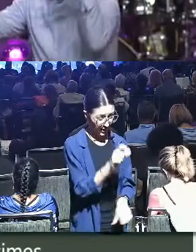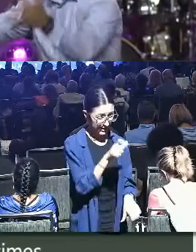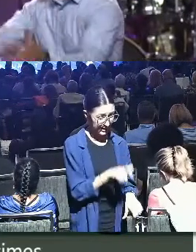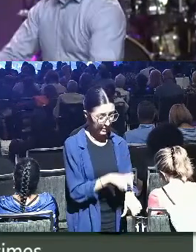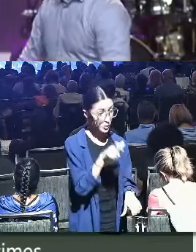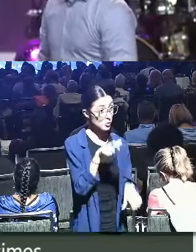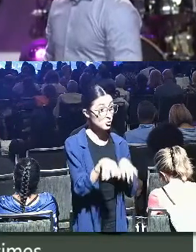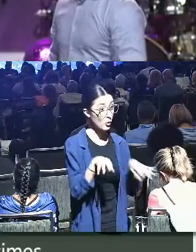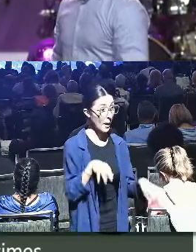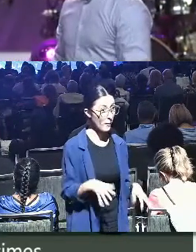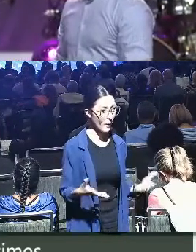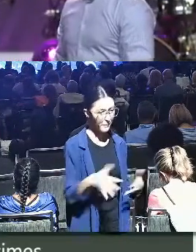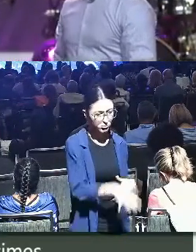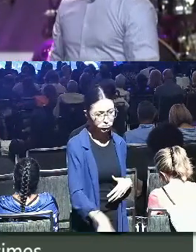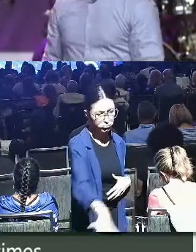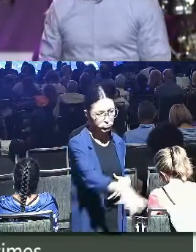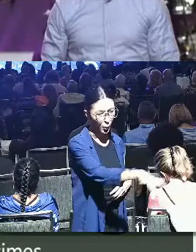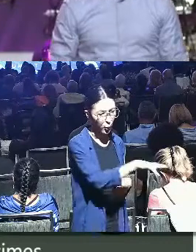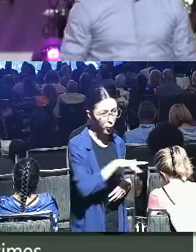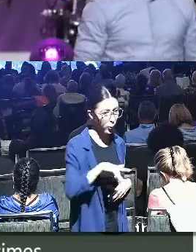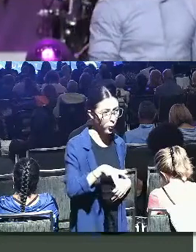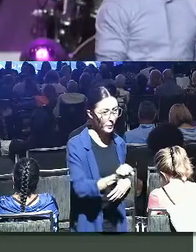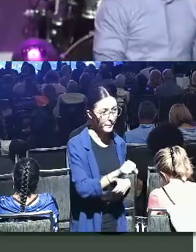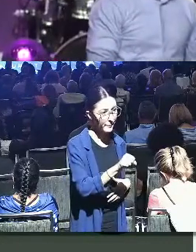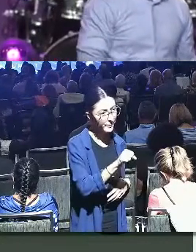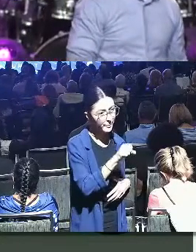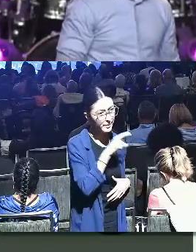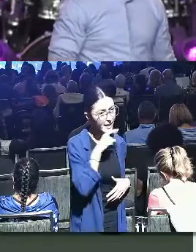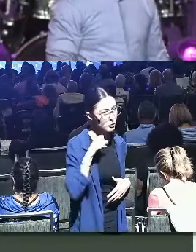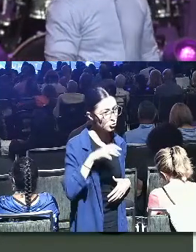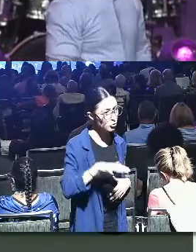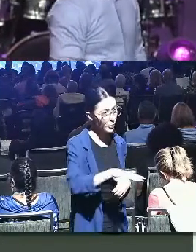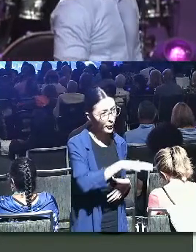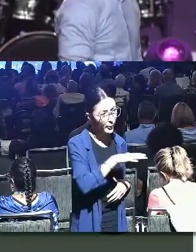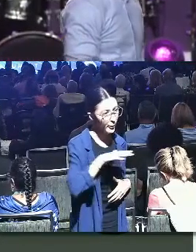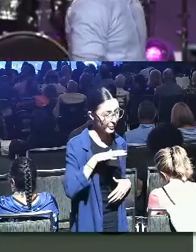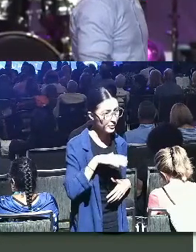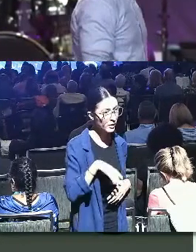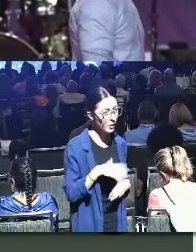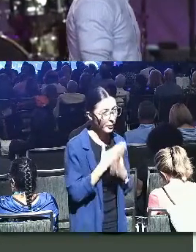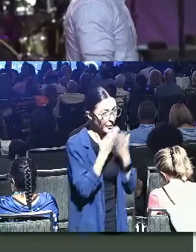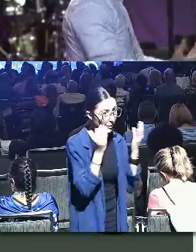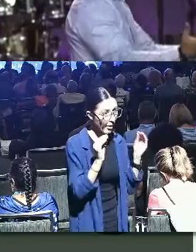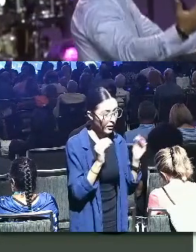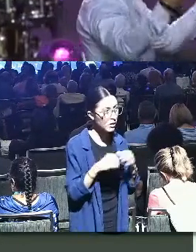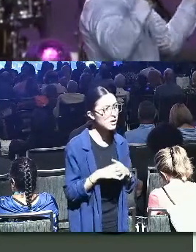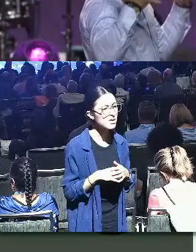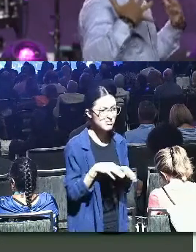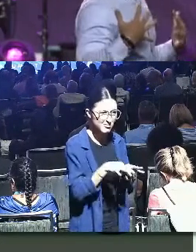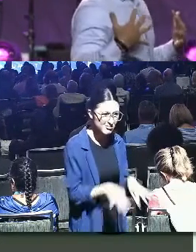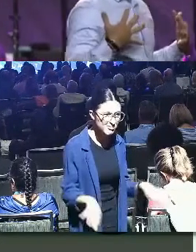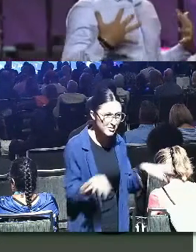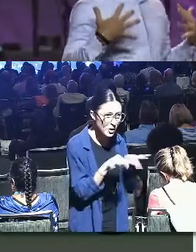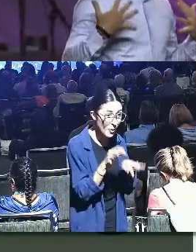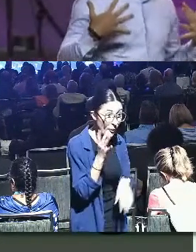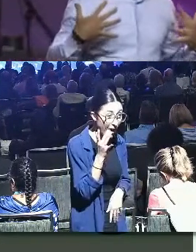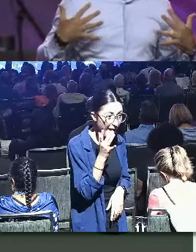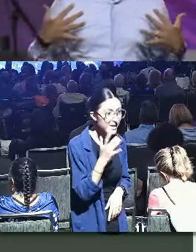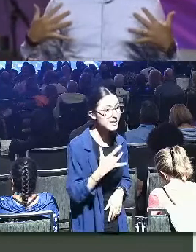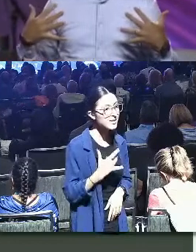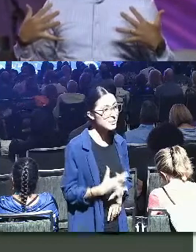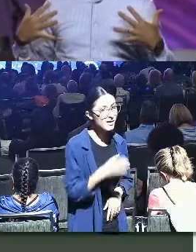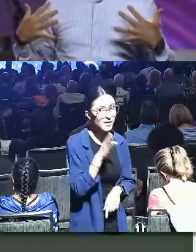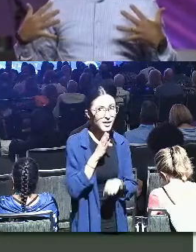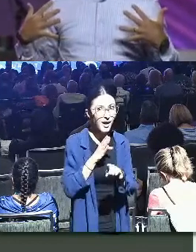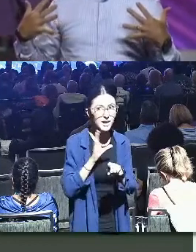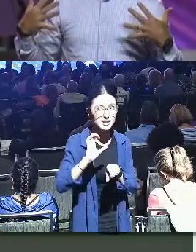a desert place. And why is this important? Because God loves to set the context of his